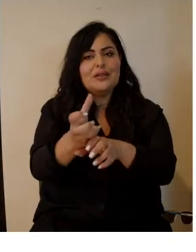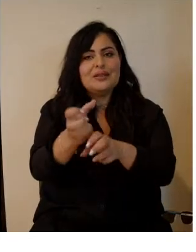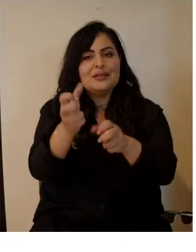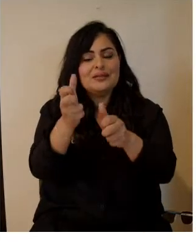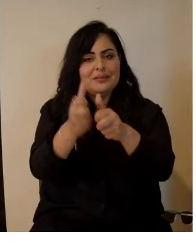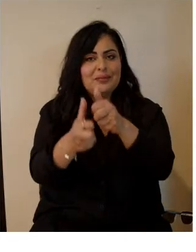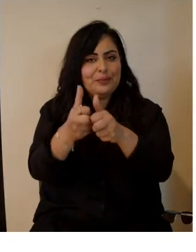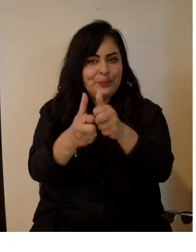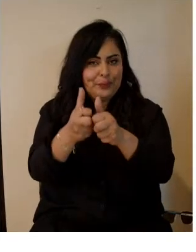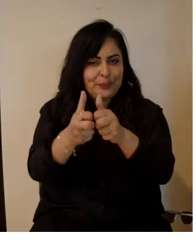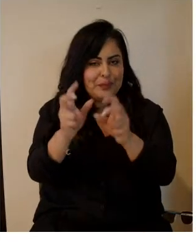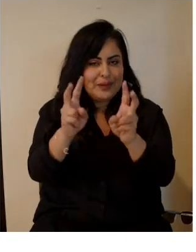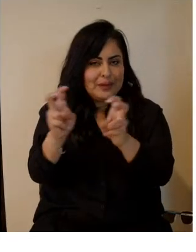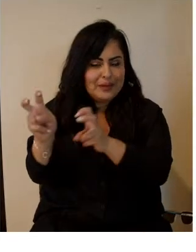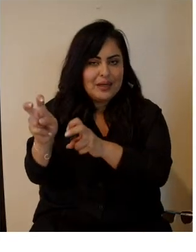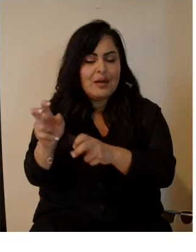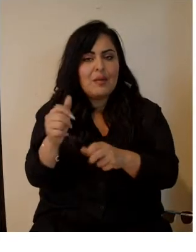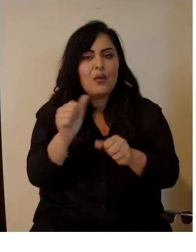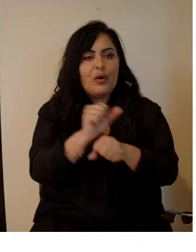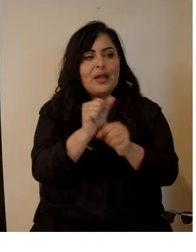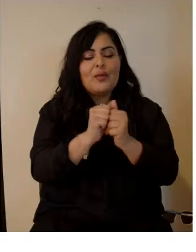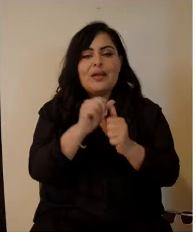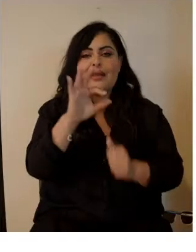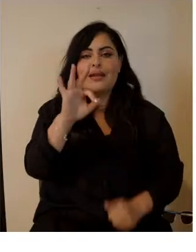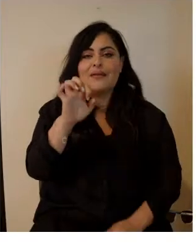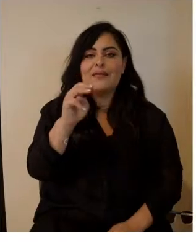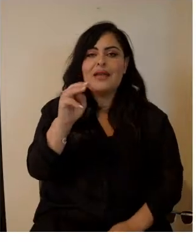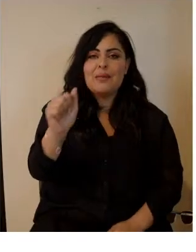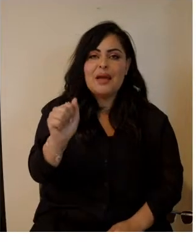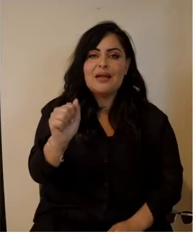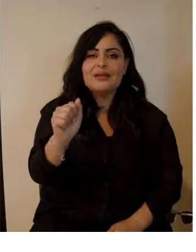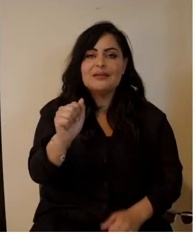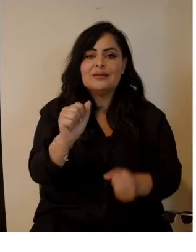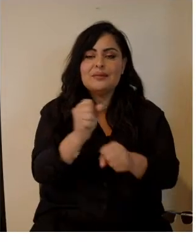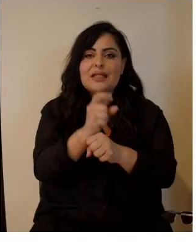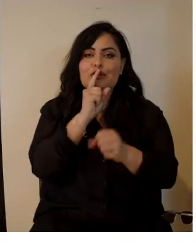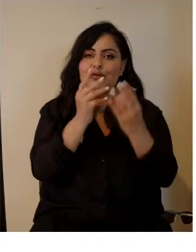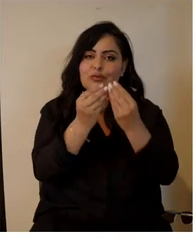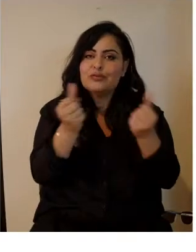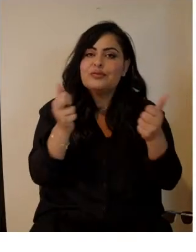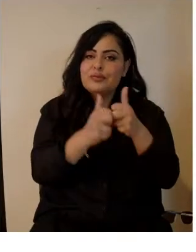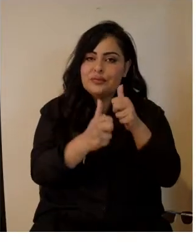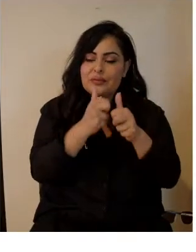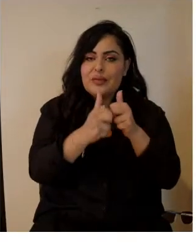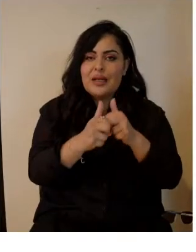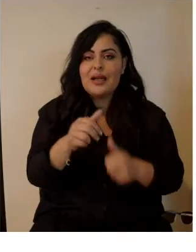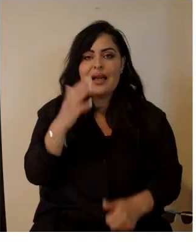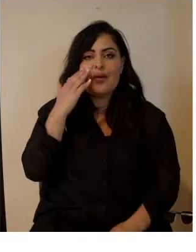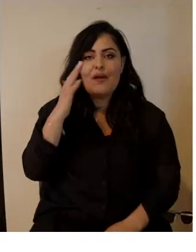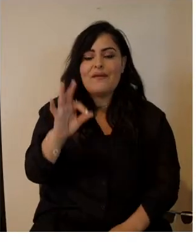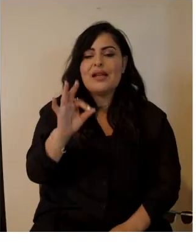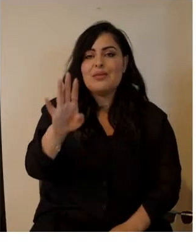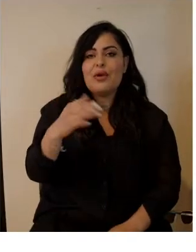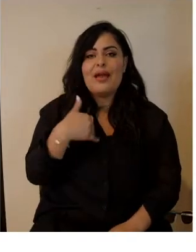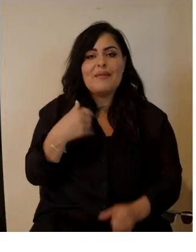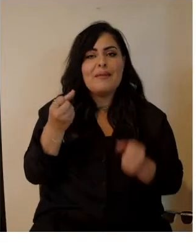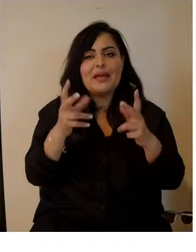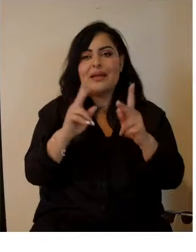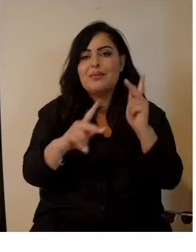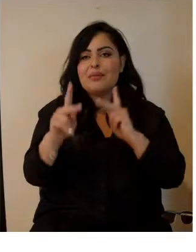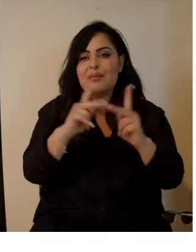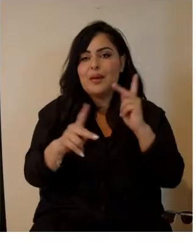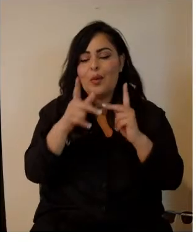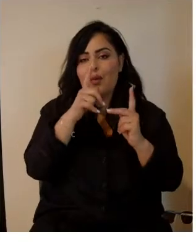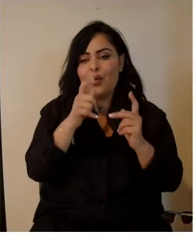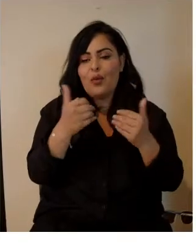we're working on it. I'm working with FEMA to make sure that happens, but I want to get the word out because I know on Facebook there are a lot of people talking about the fact that they